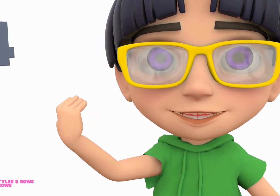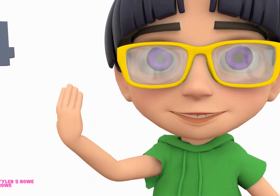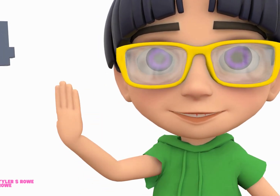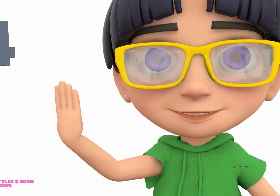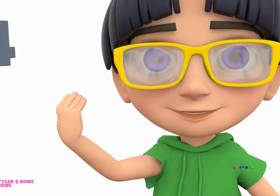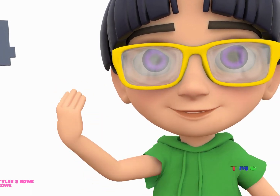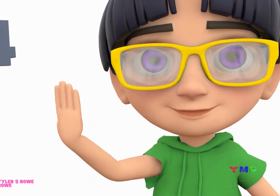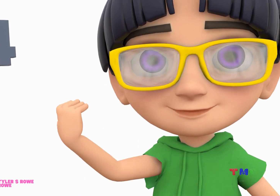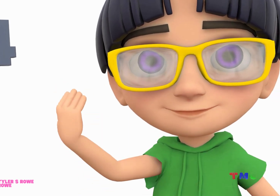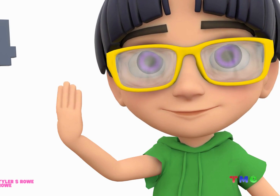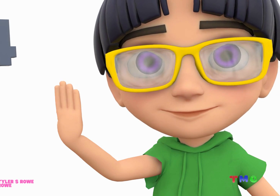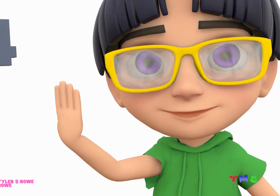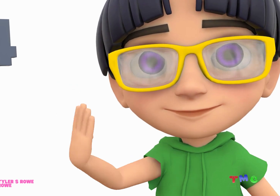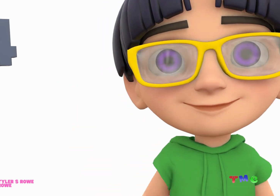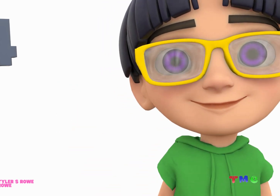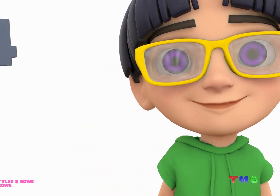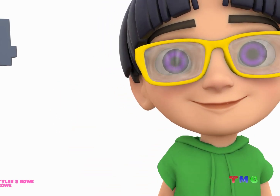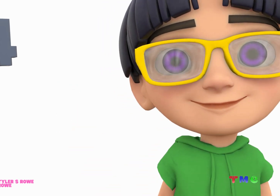14,